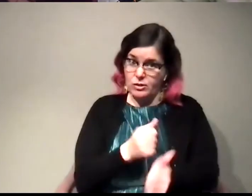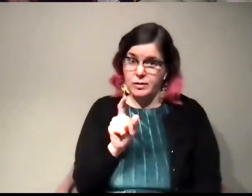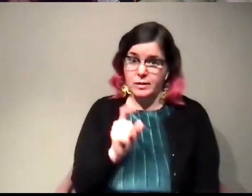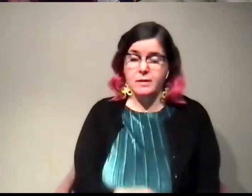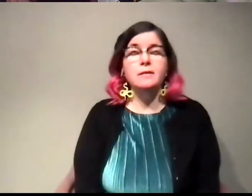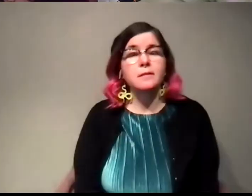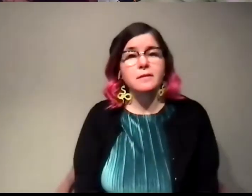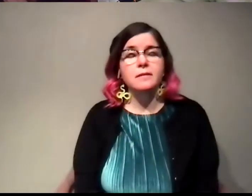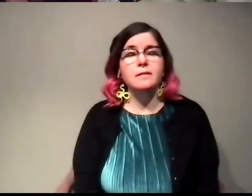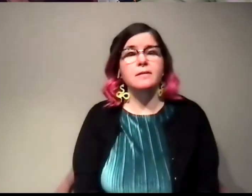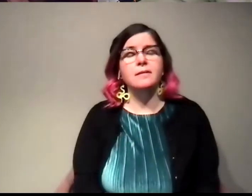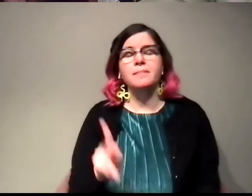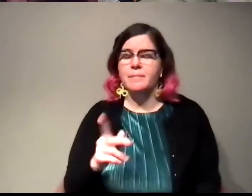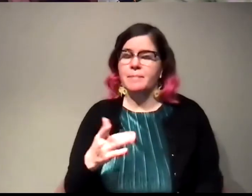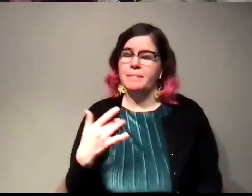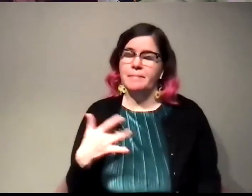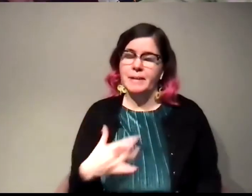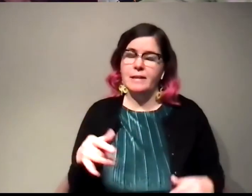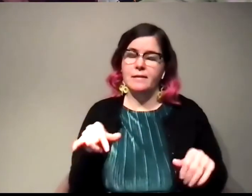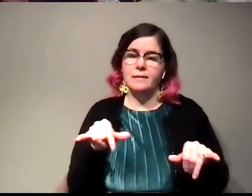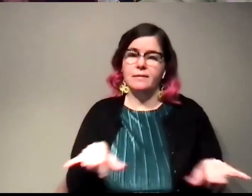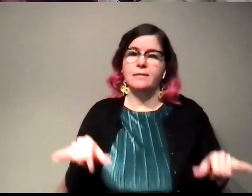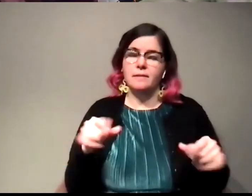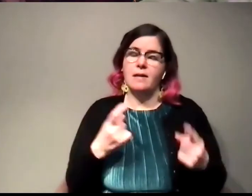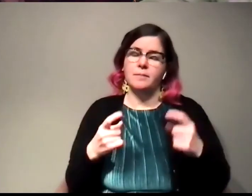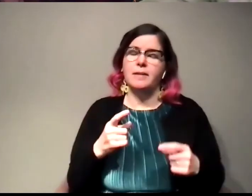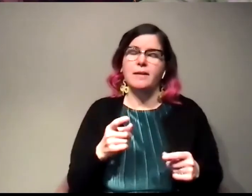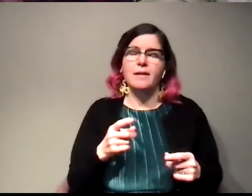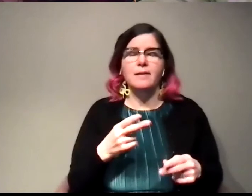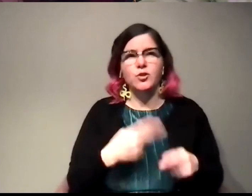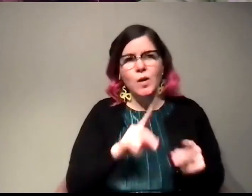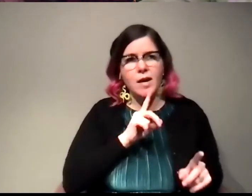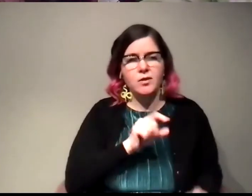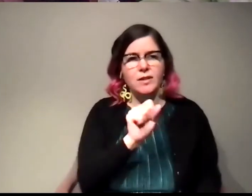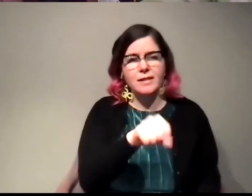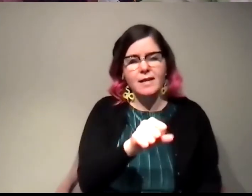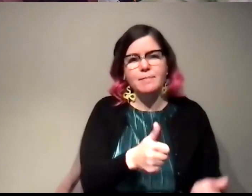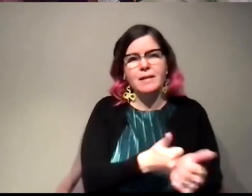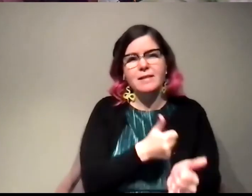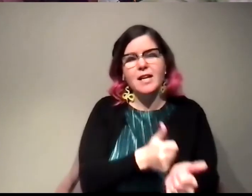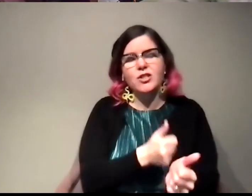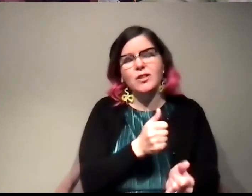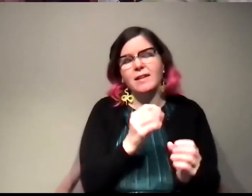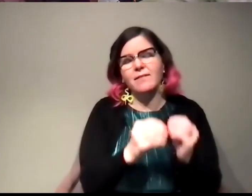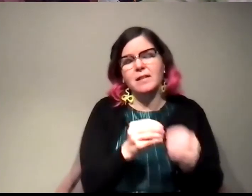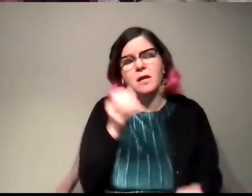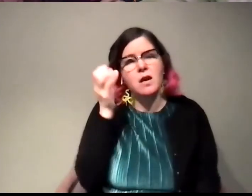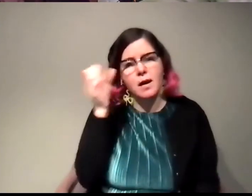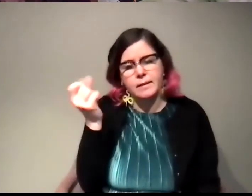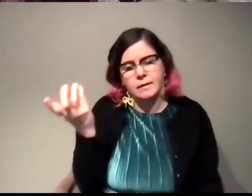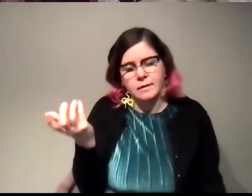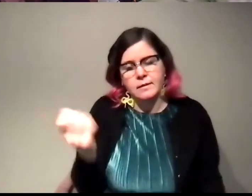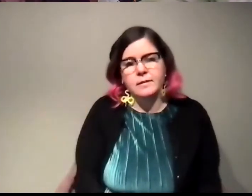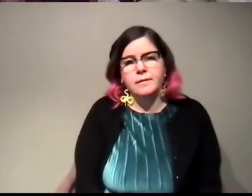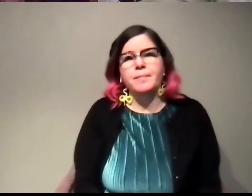common question that I get. And the answer in short is yes, but a lot of the danger can be mitigated just through common sense practices. Yeah. So we do go